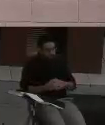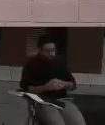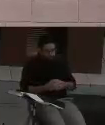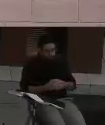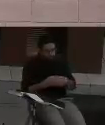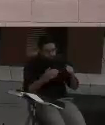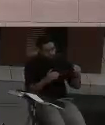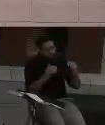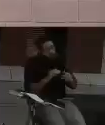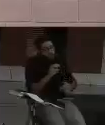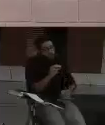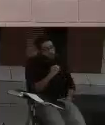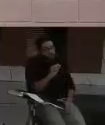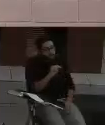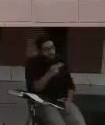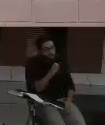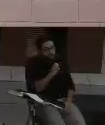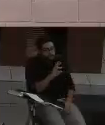Matthew